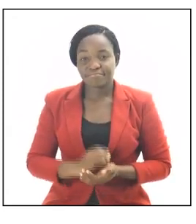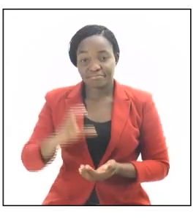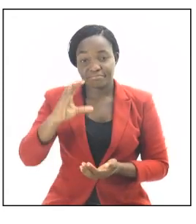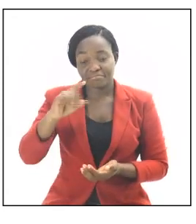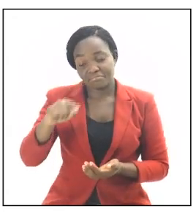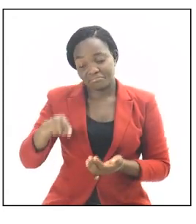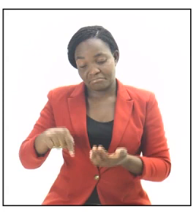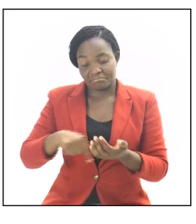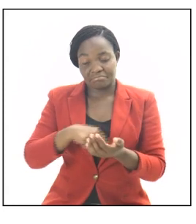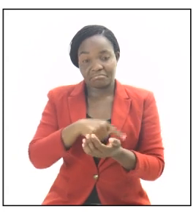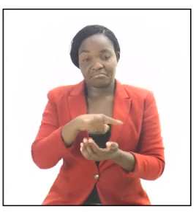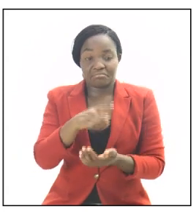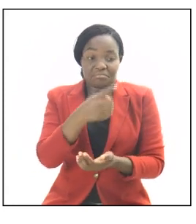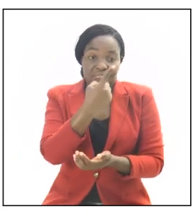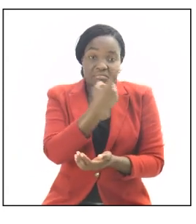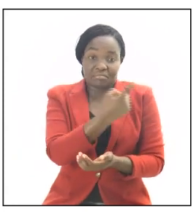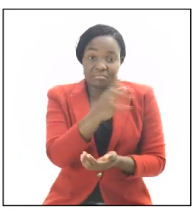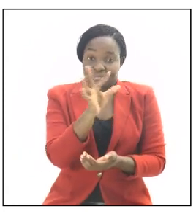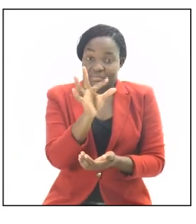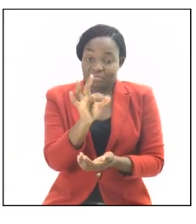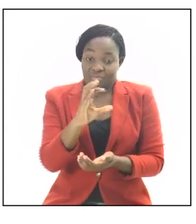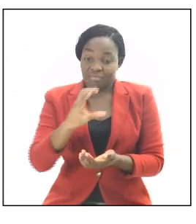It looks like 19 centimeters, right?